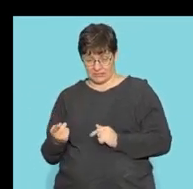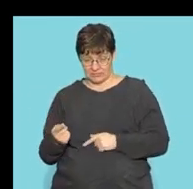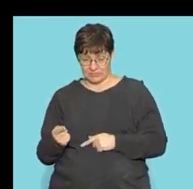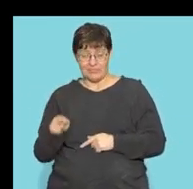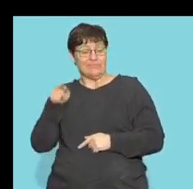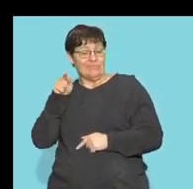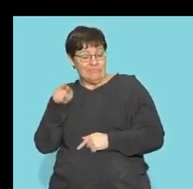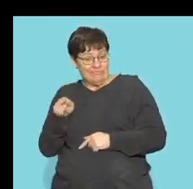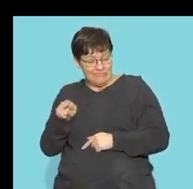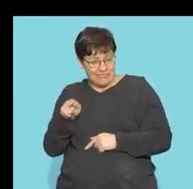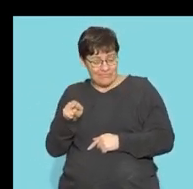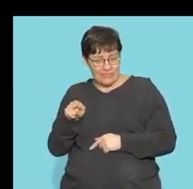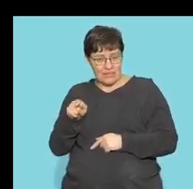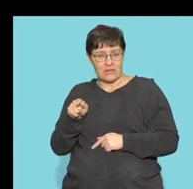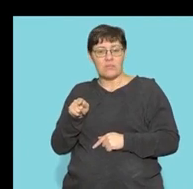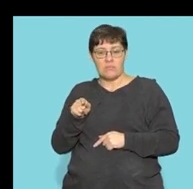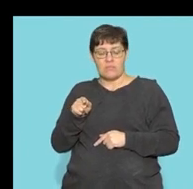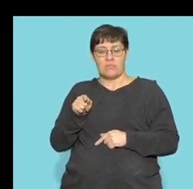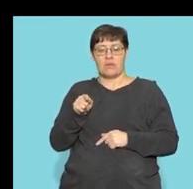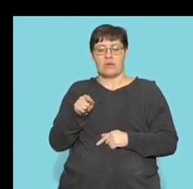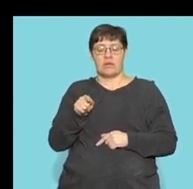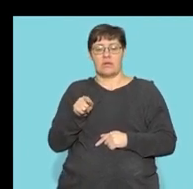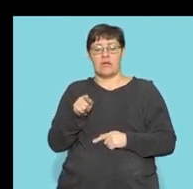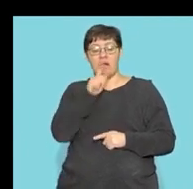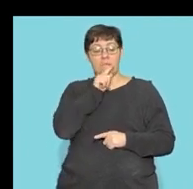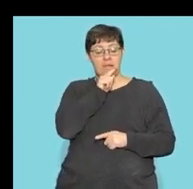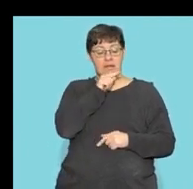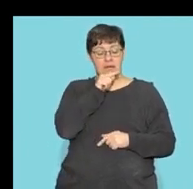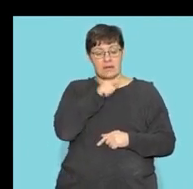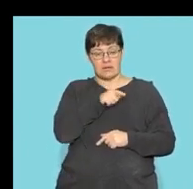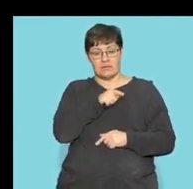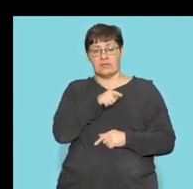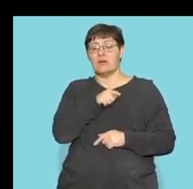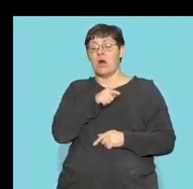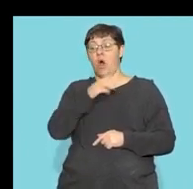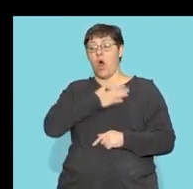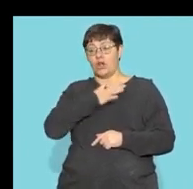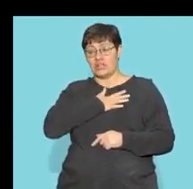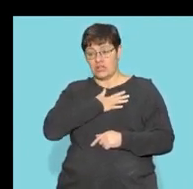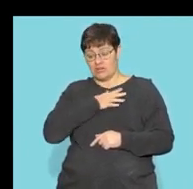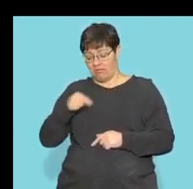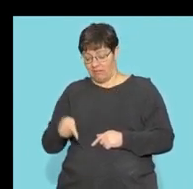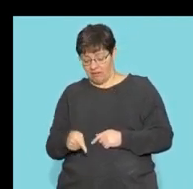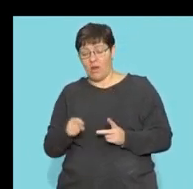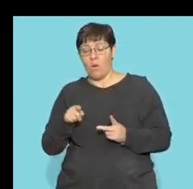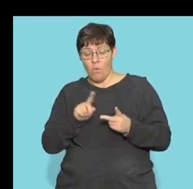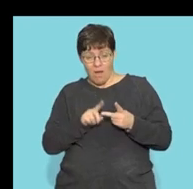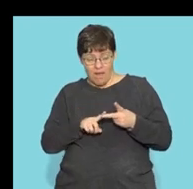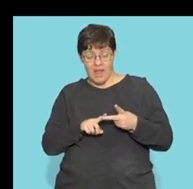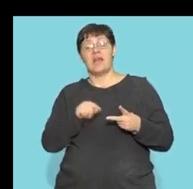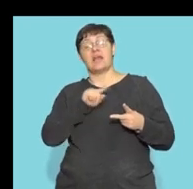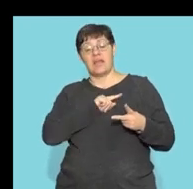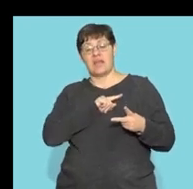This reaction is a loss of electrons, so it is oxidation. But now, because it's written on